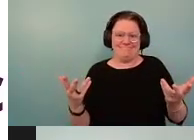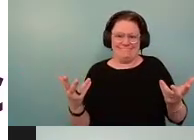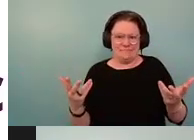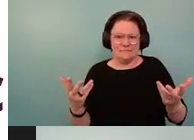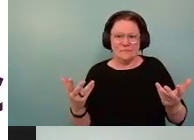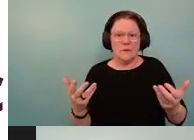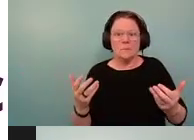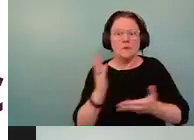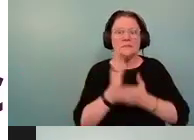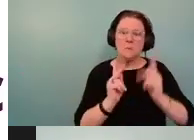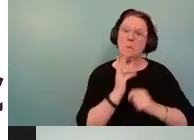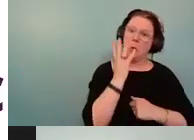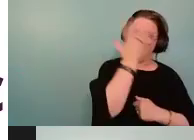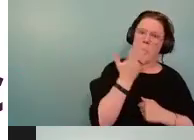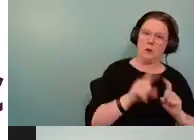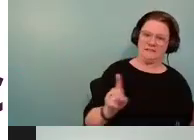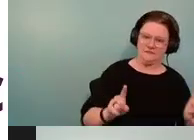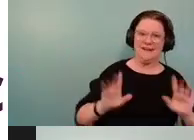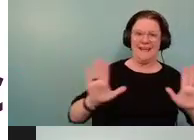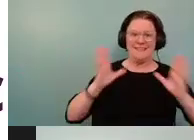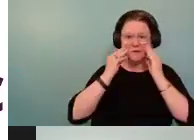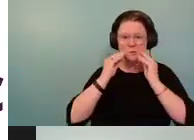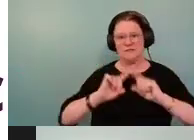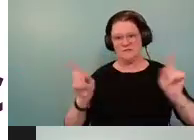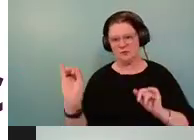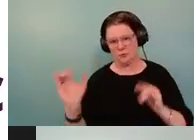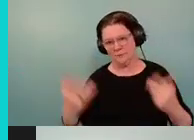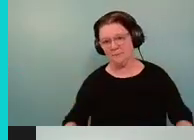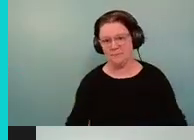for different people and it's experienced differently for different people.